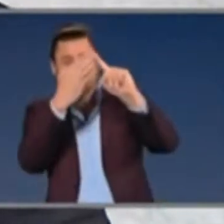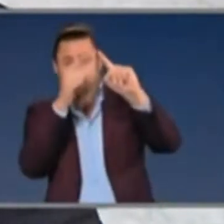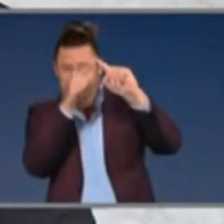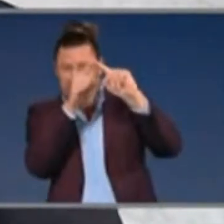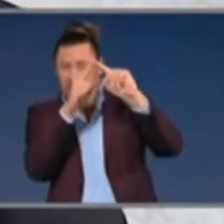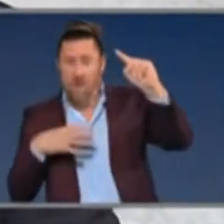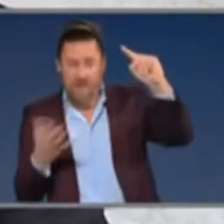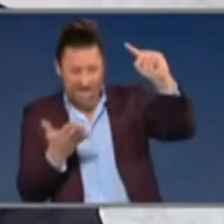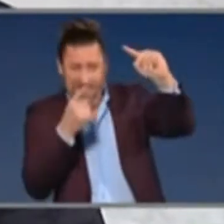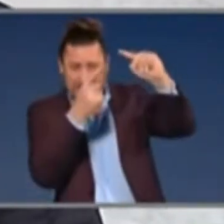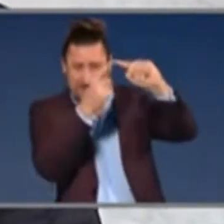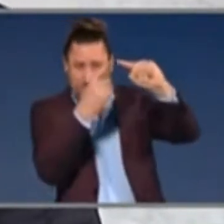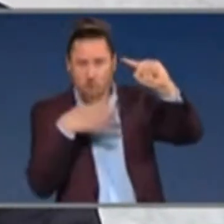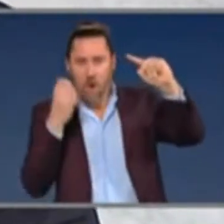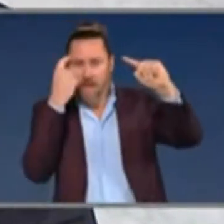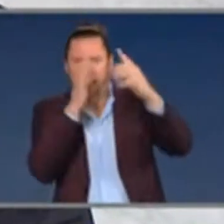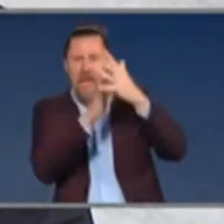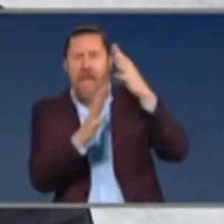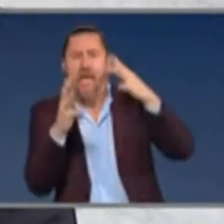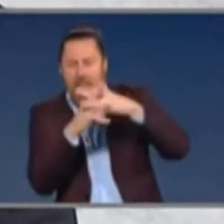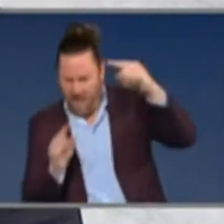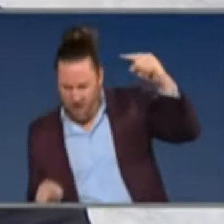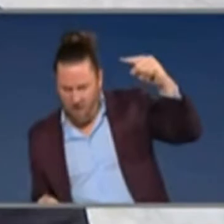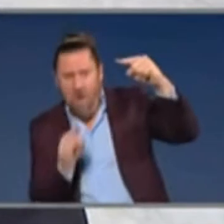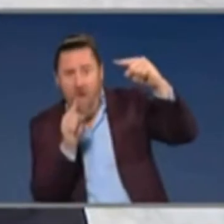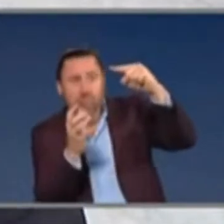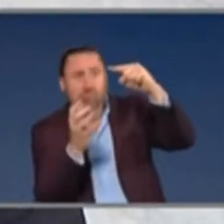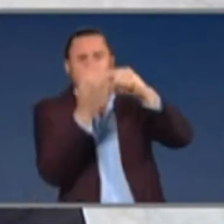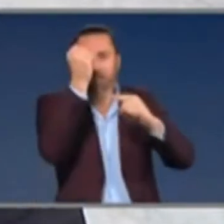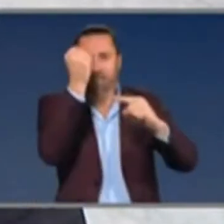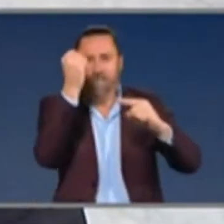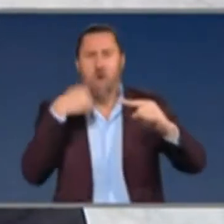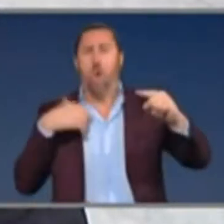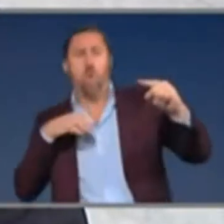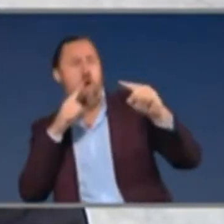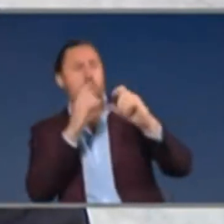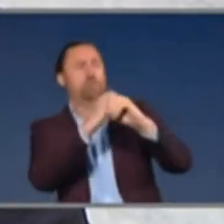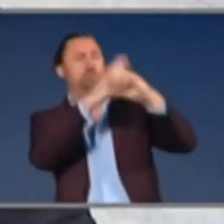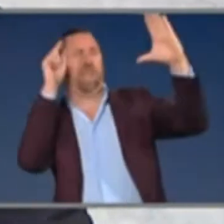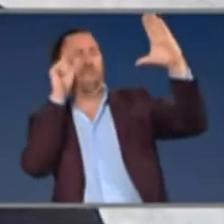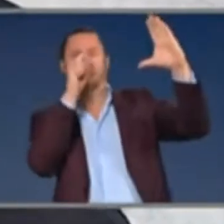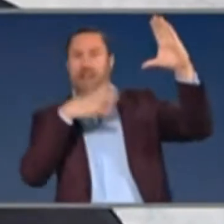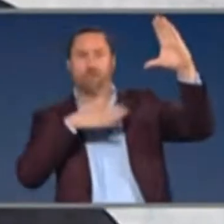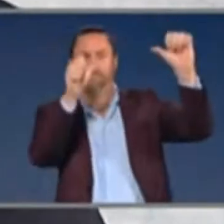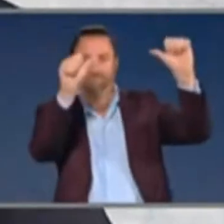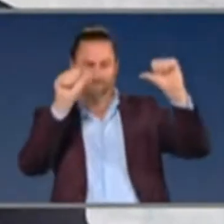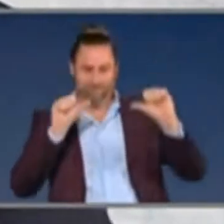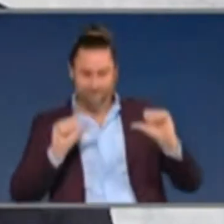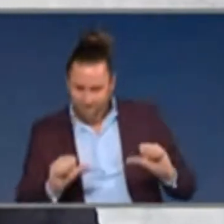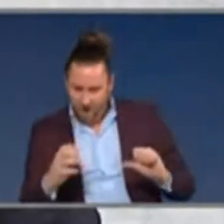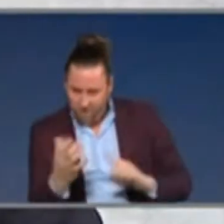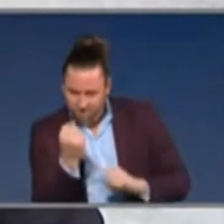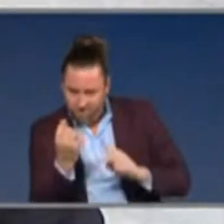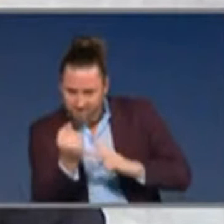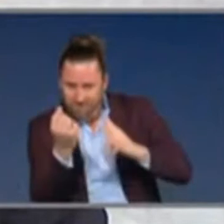detail of what you actually have to do to get there. And what I particularly like about this agreement is how, as I explained before,